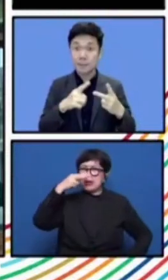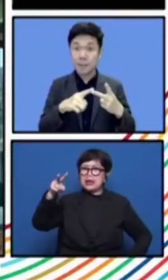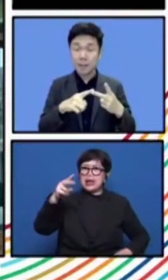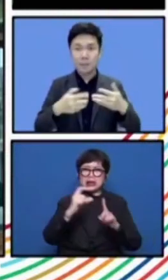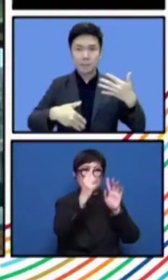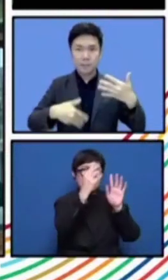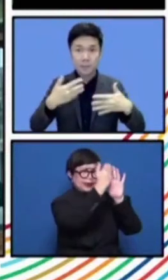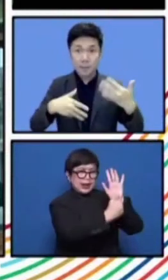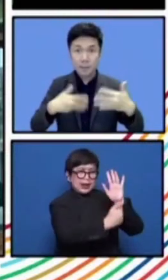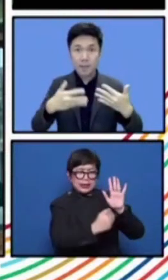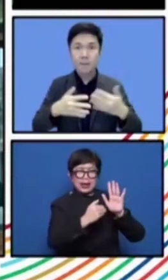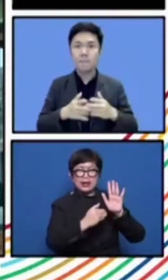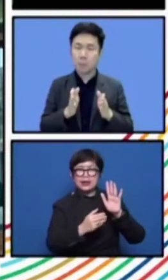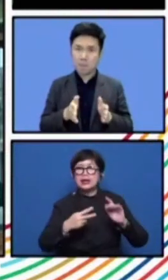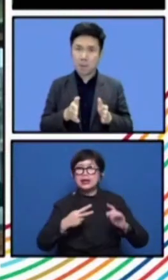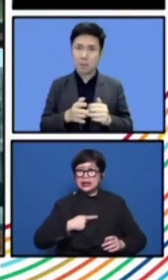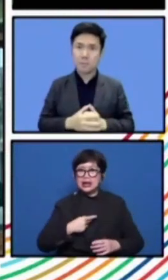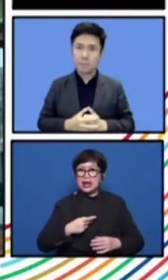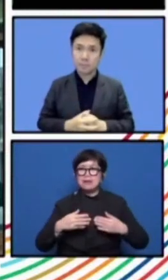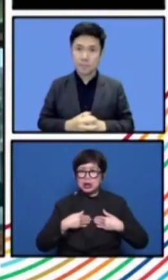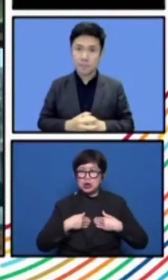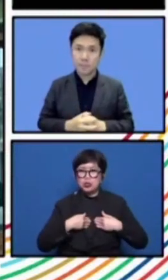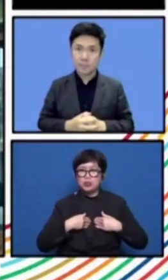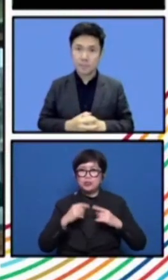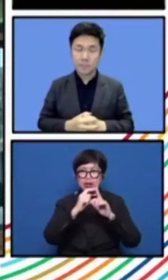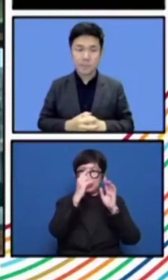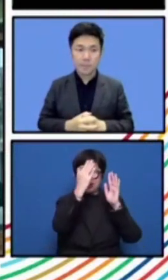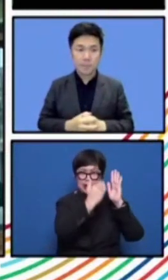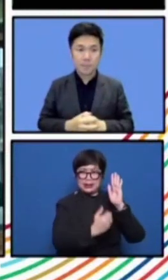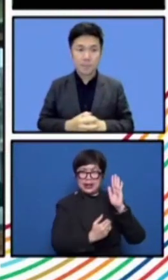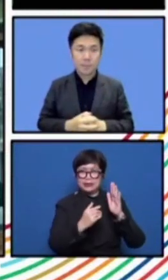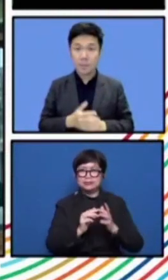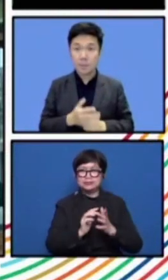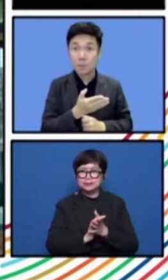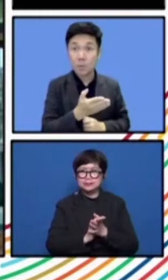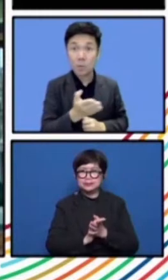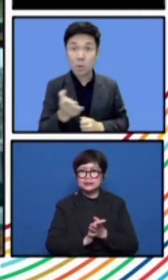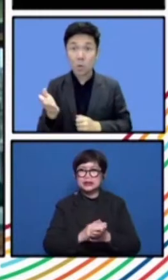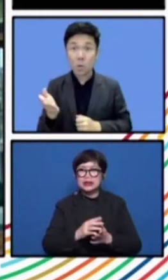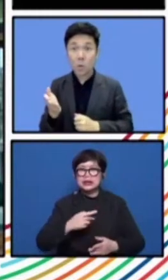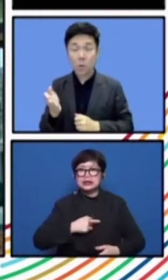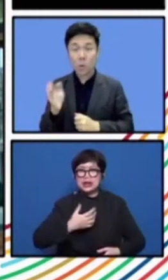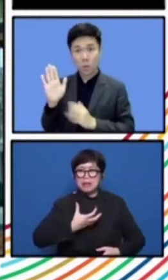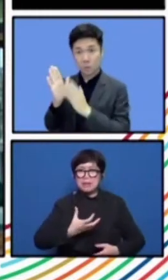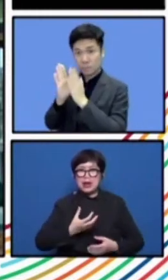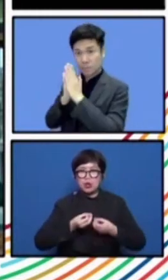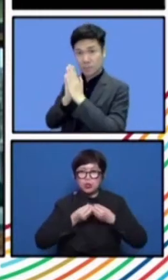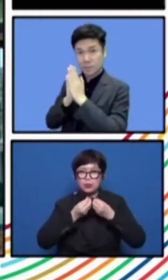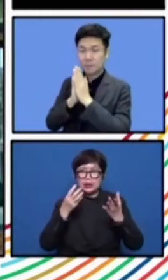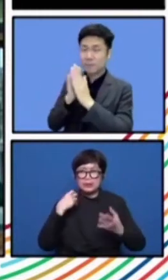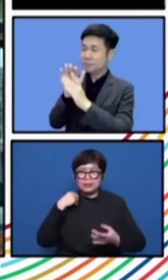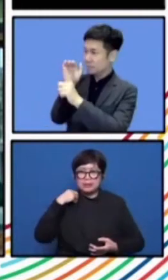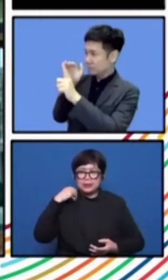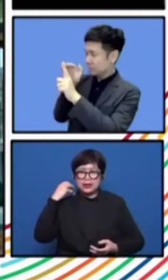we need the data and that's why I want to recommend also thank you Mr sattar